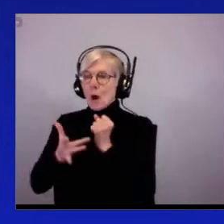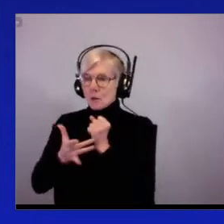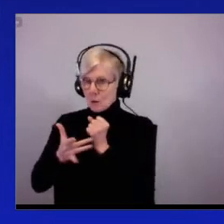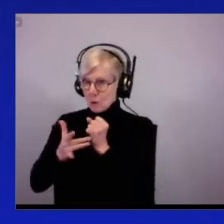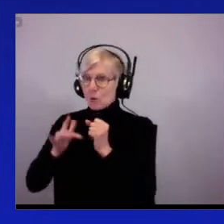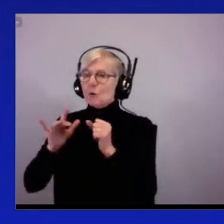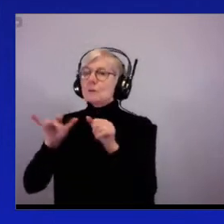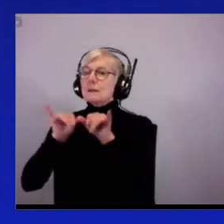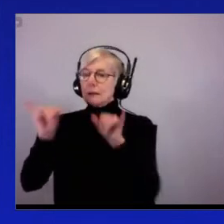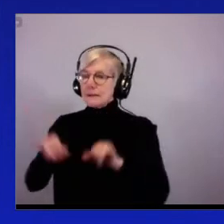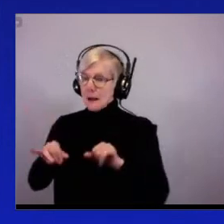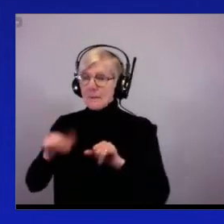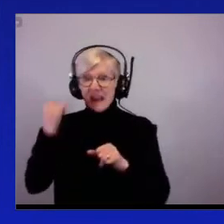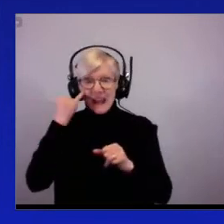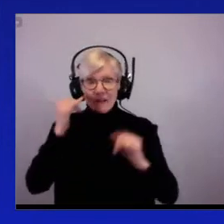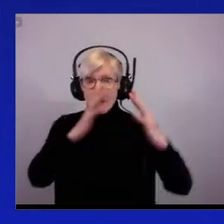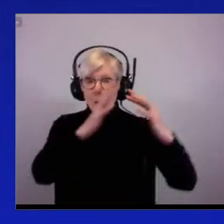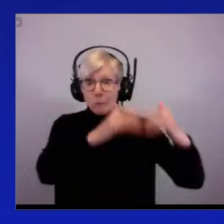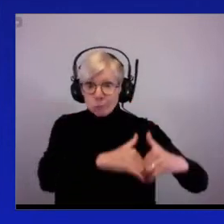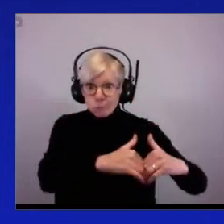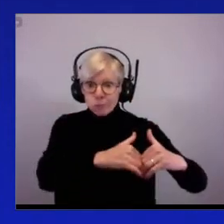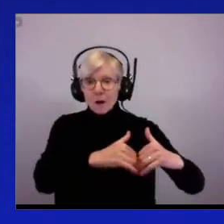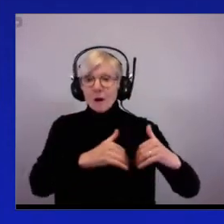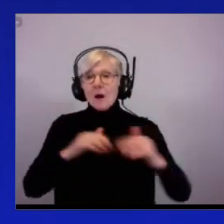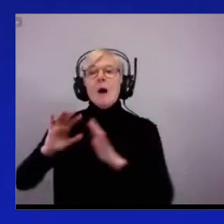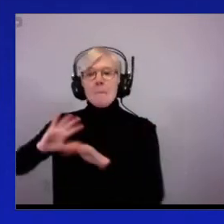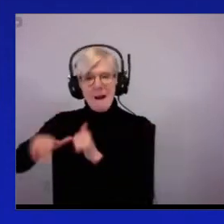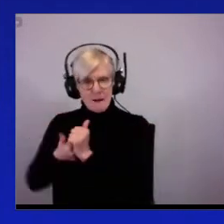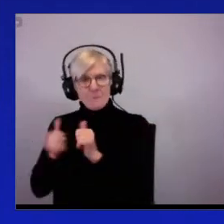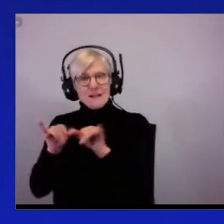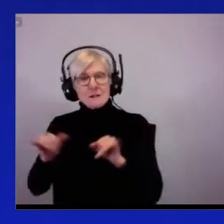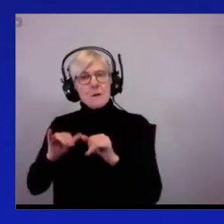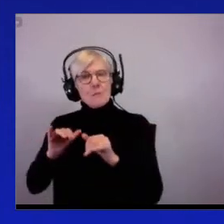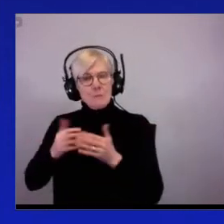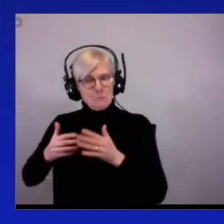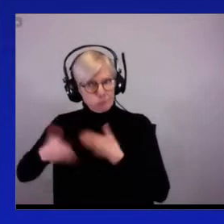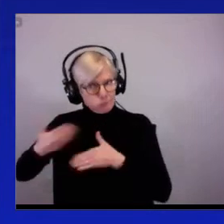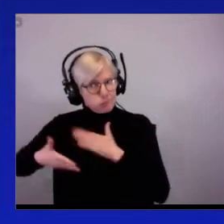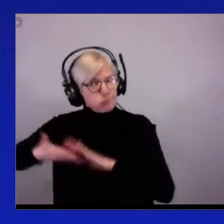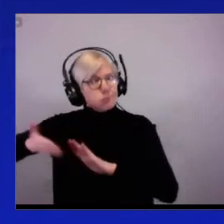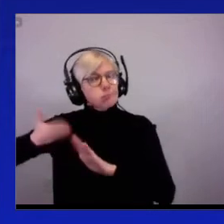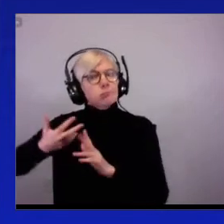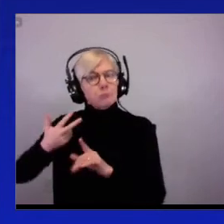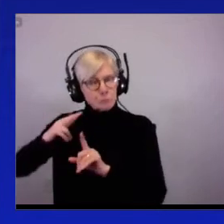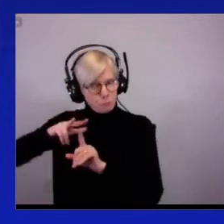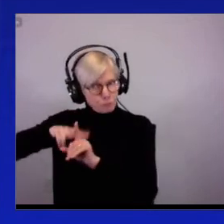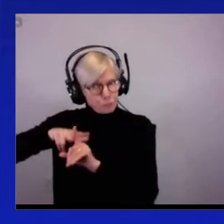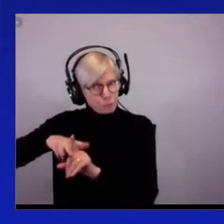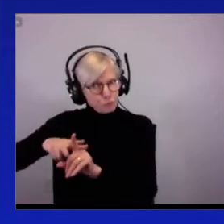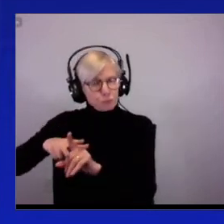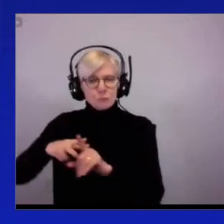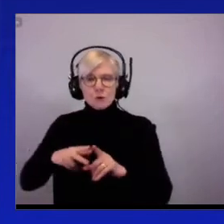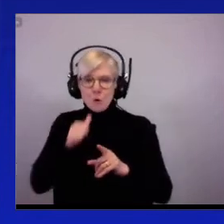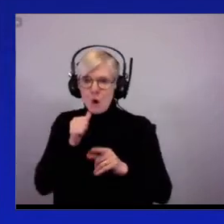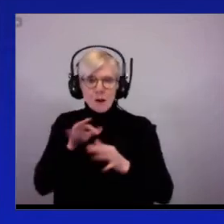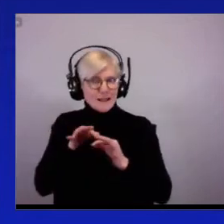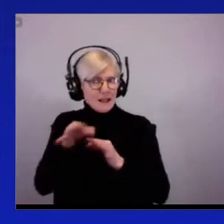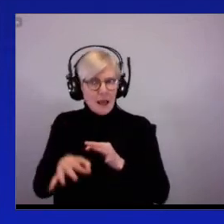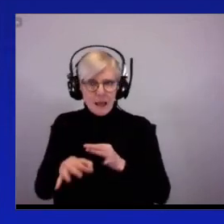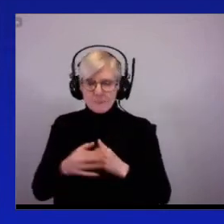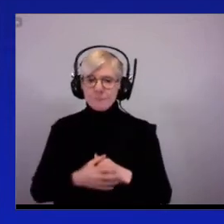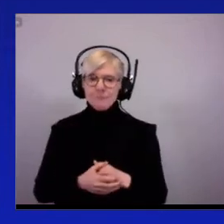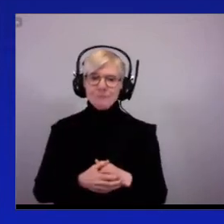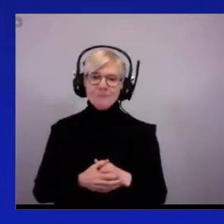Ottawa to continue and not delay any of our vaccines. So that's part of the planning team is doing that work as well too. Okay, those are all